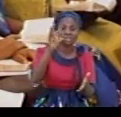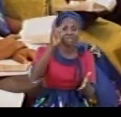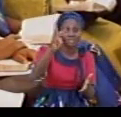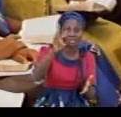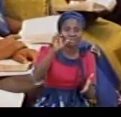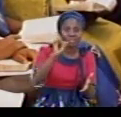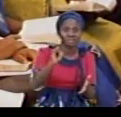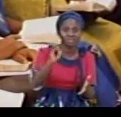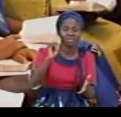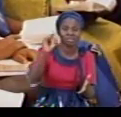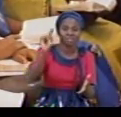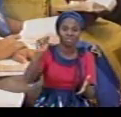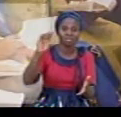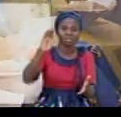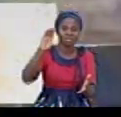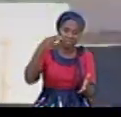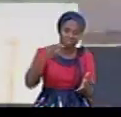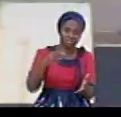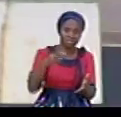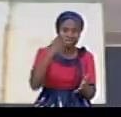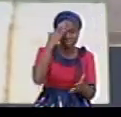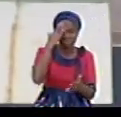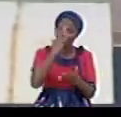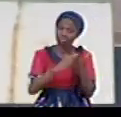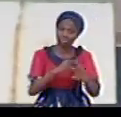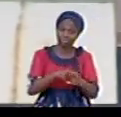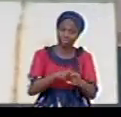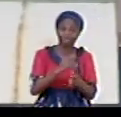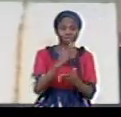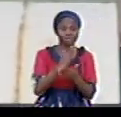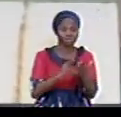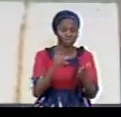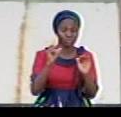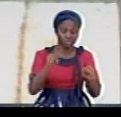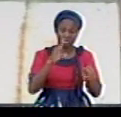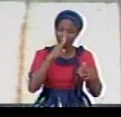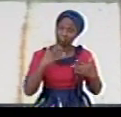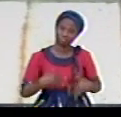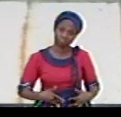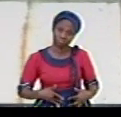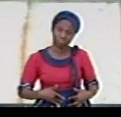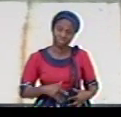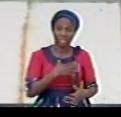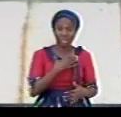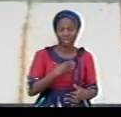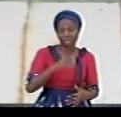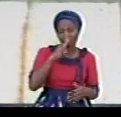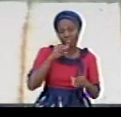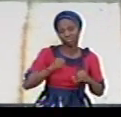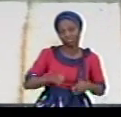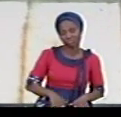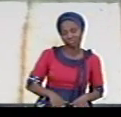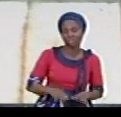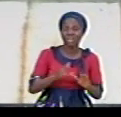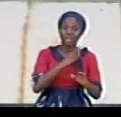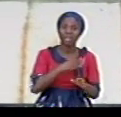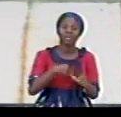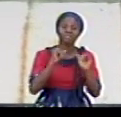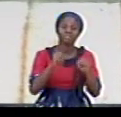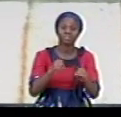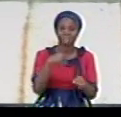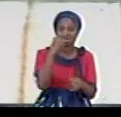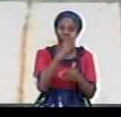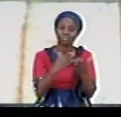know, sometimes somebody can get discouraged. Somebody can be perplexed. And she can say something she shouldn't have